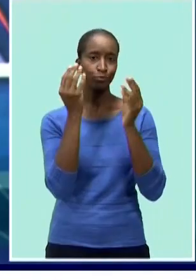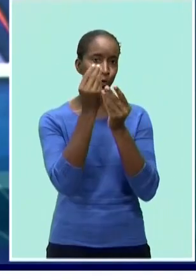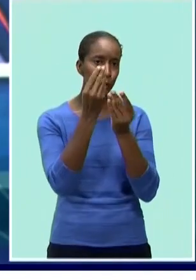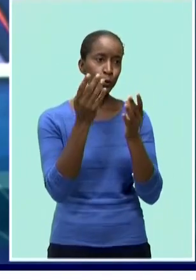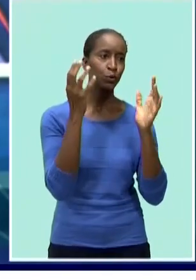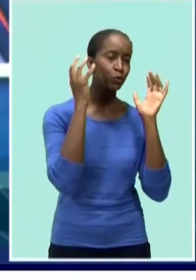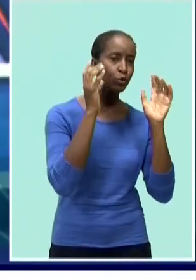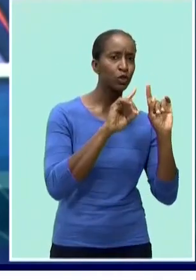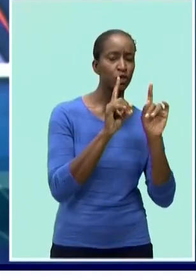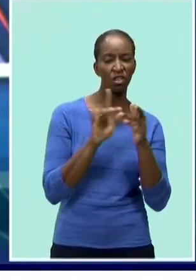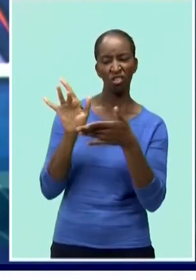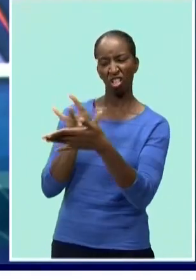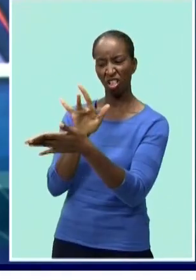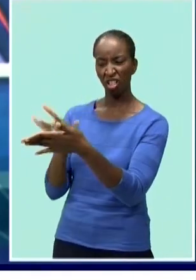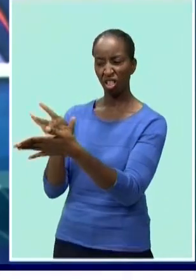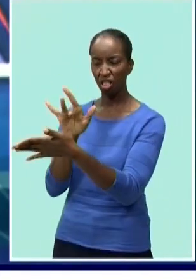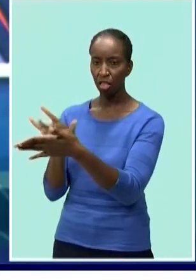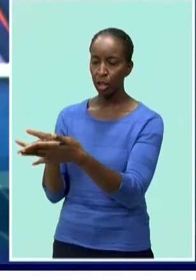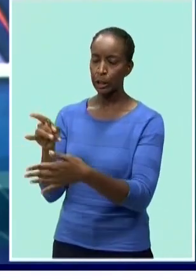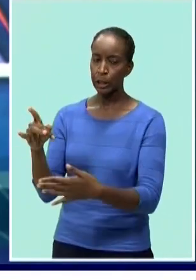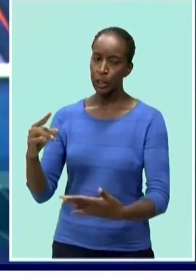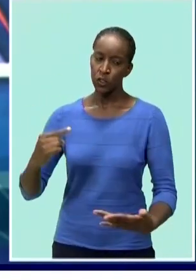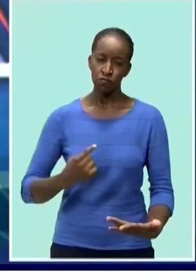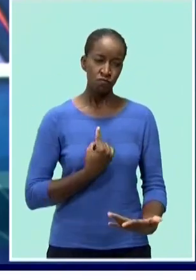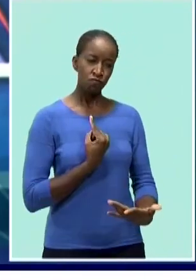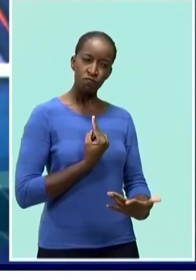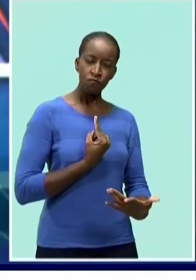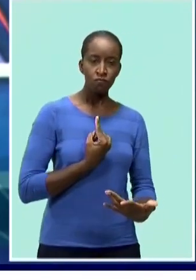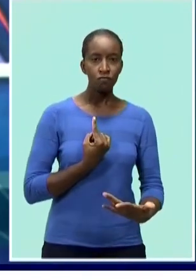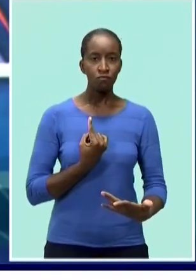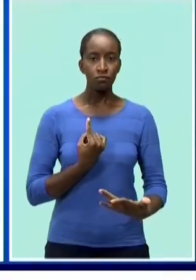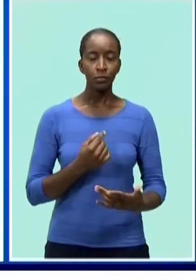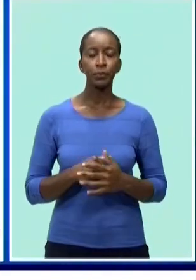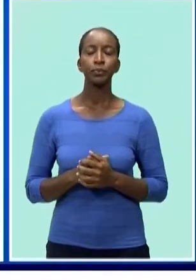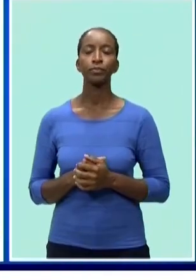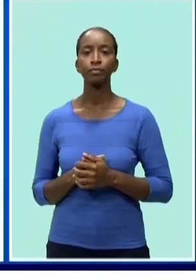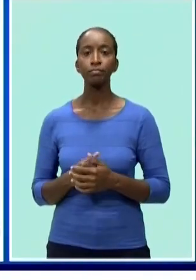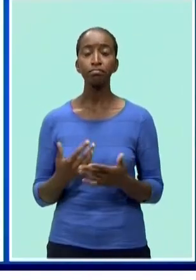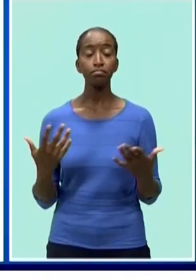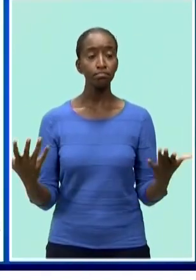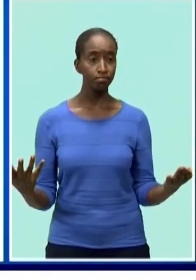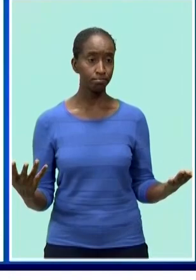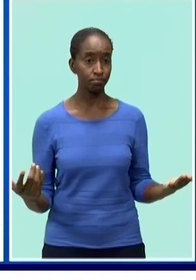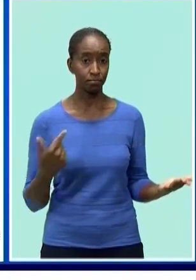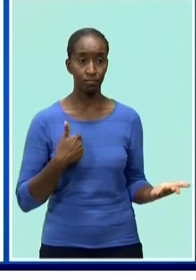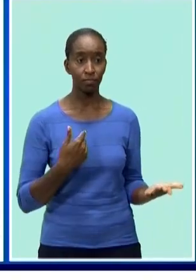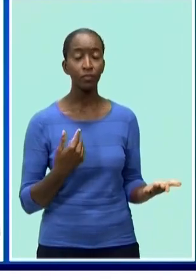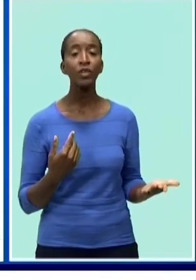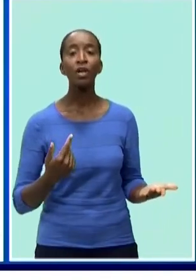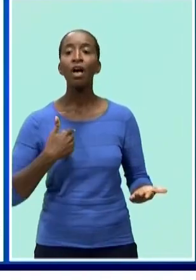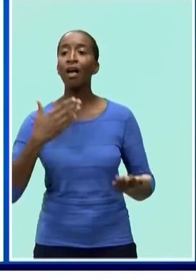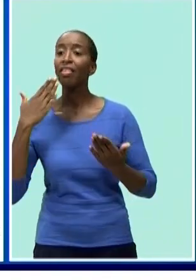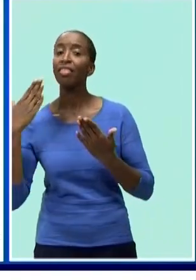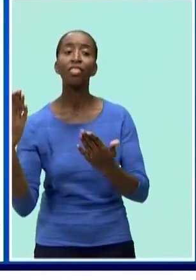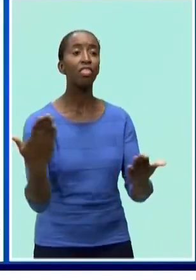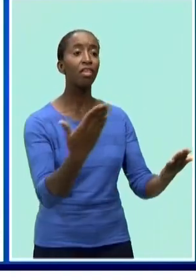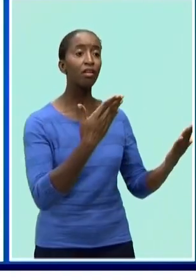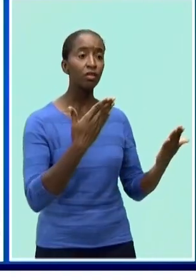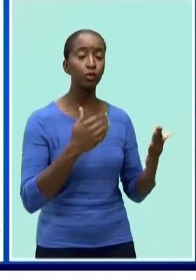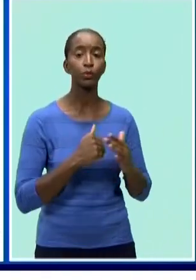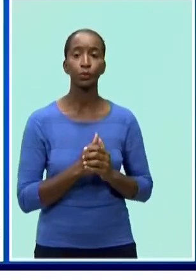not pleased with recent coverage in the media. Ladies and gentlemen, members of the media, I thank you. Members